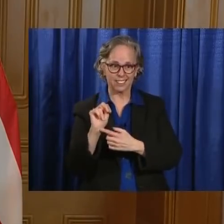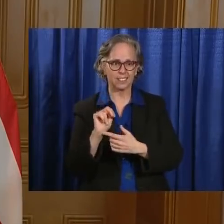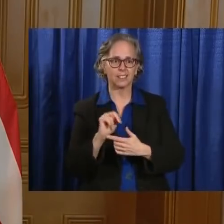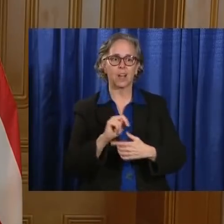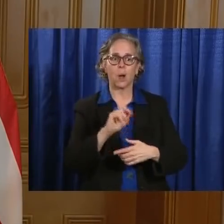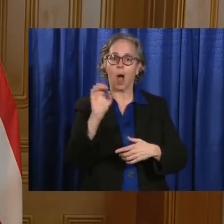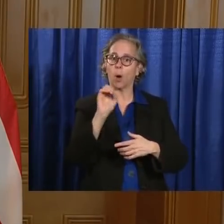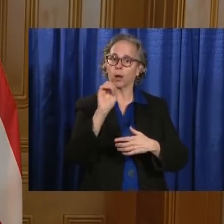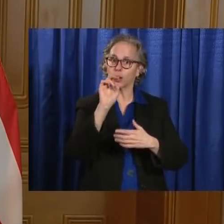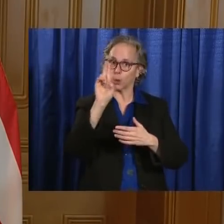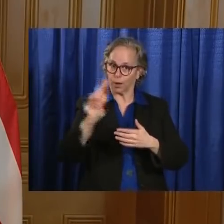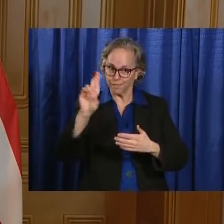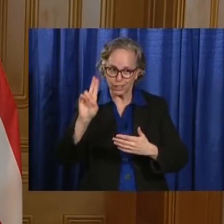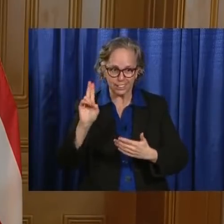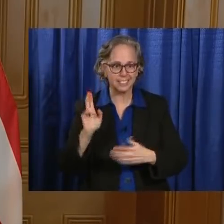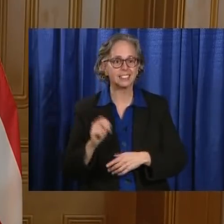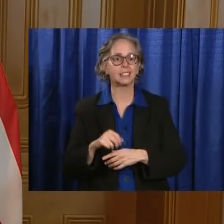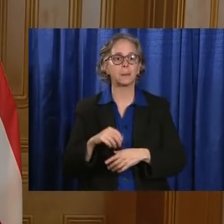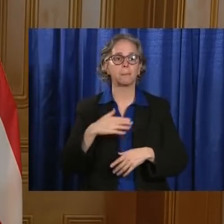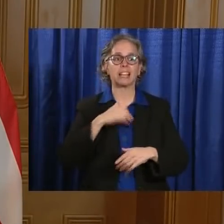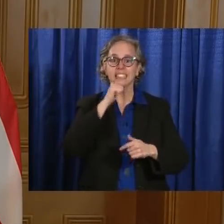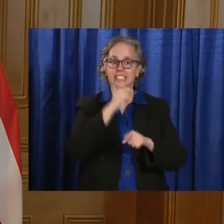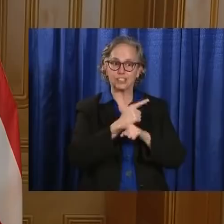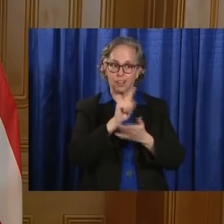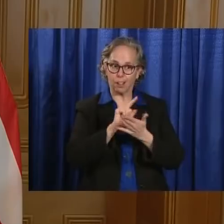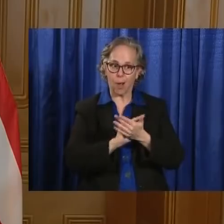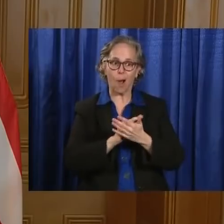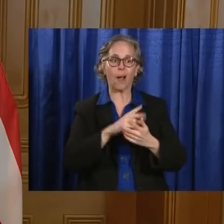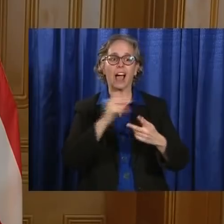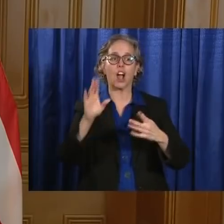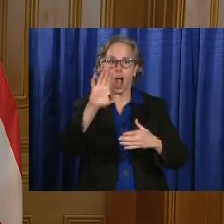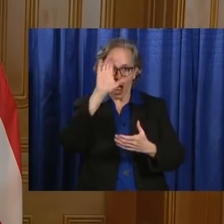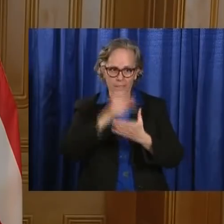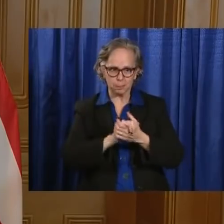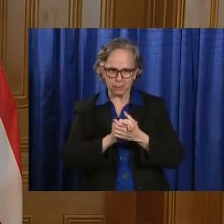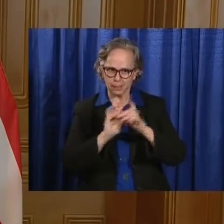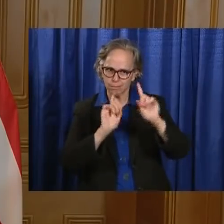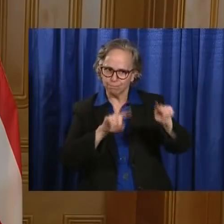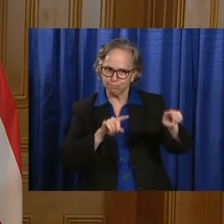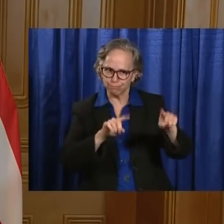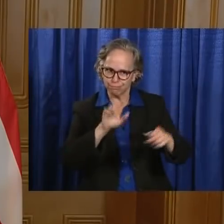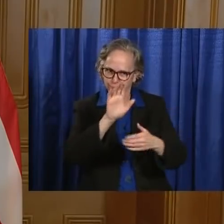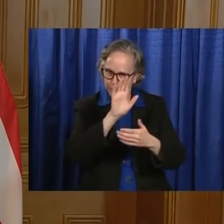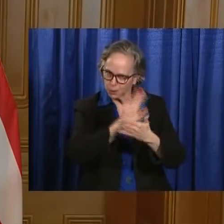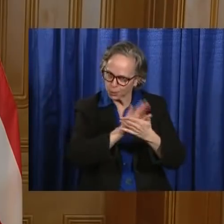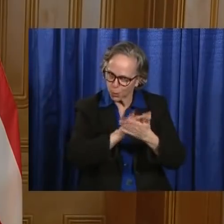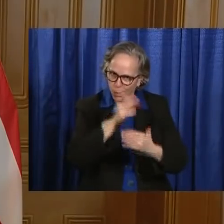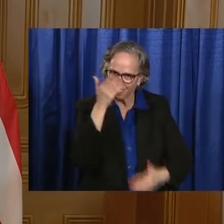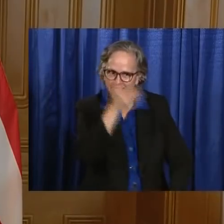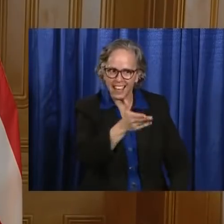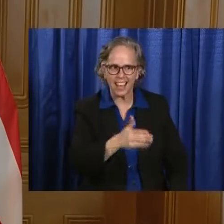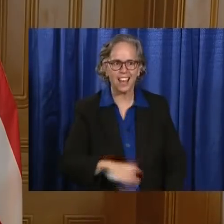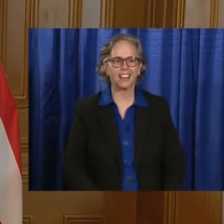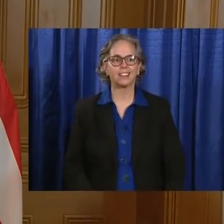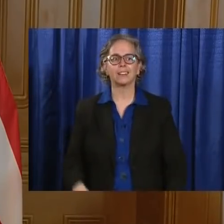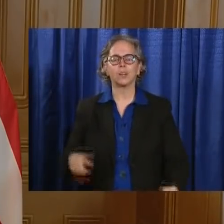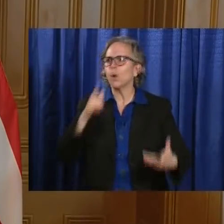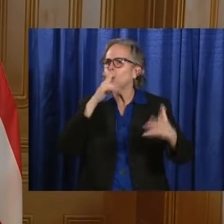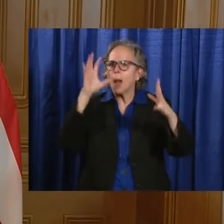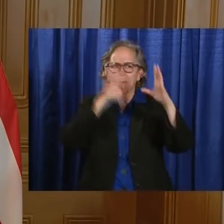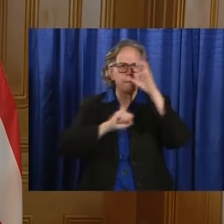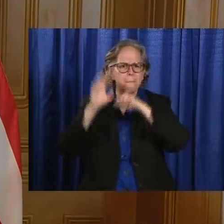and her husband Chris went to school. See who else I have missed down here. And